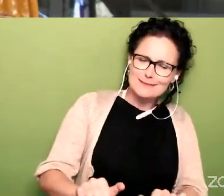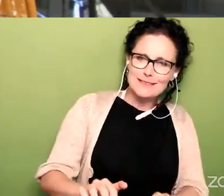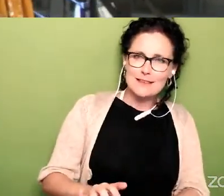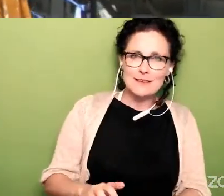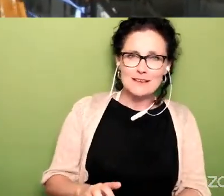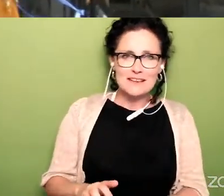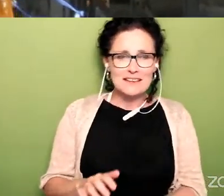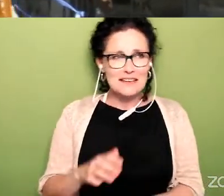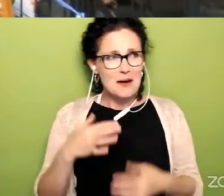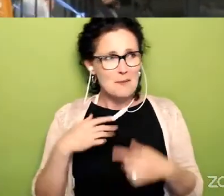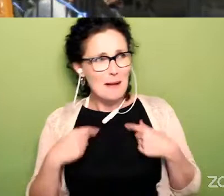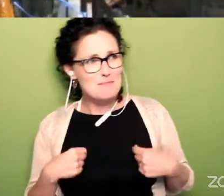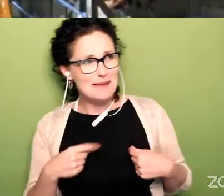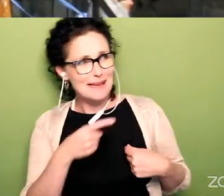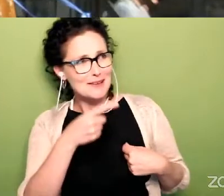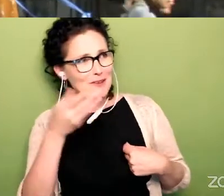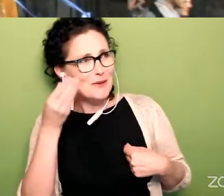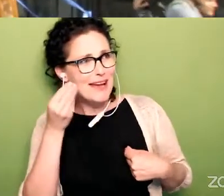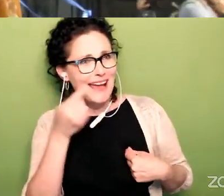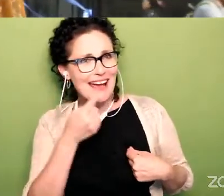I really need to sit down now.